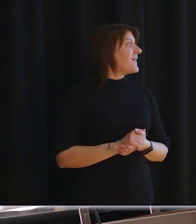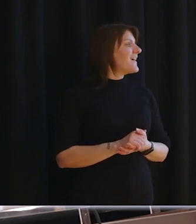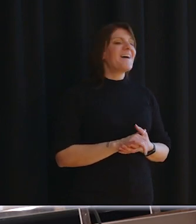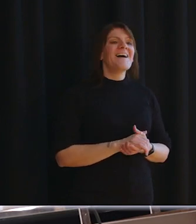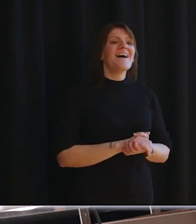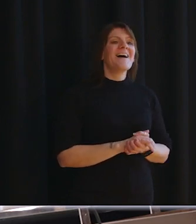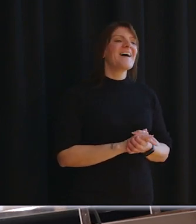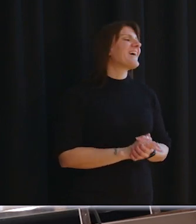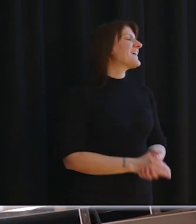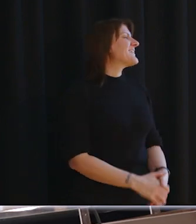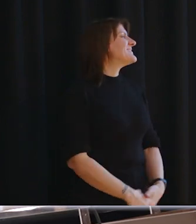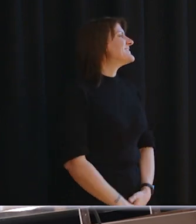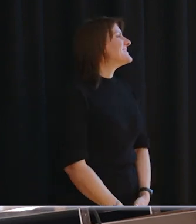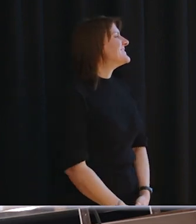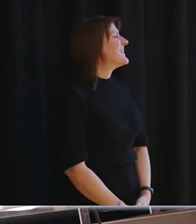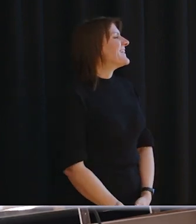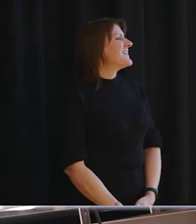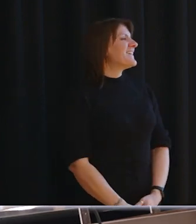Sorry, it's a bit doom and gloom.